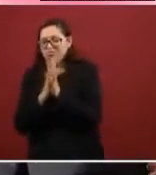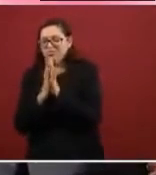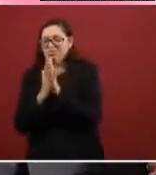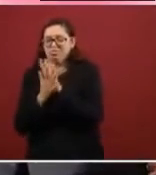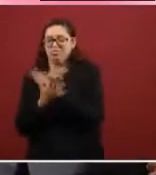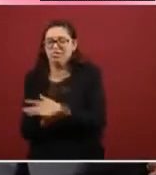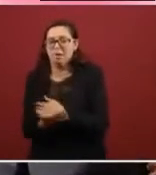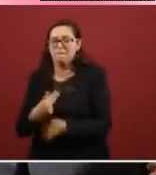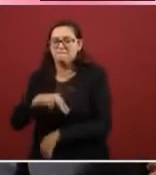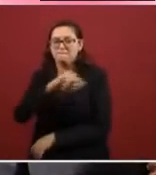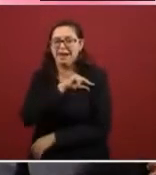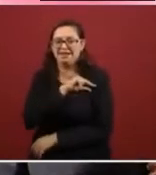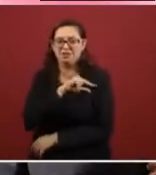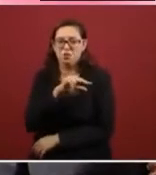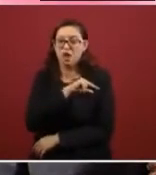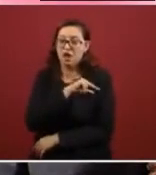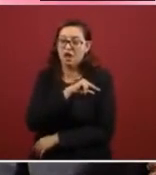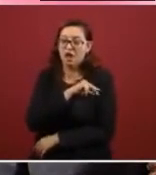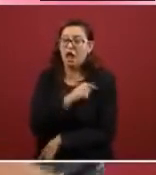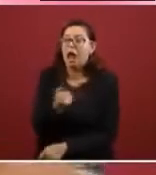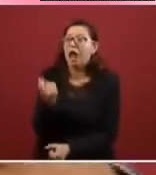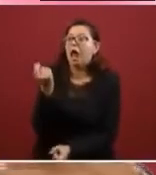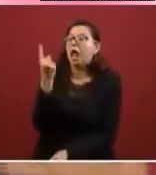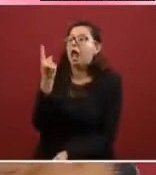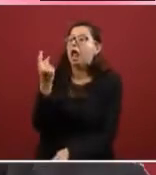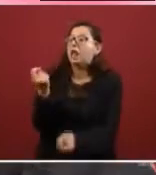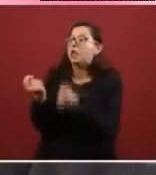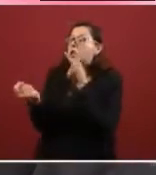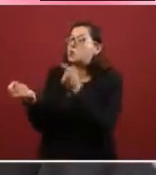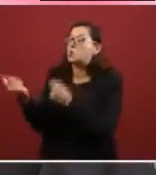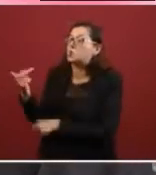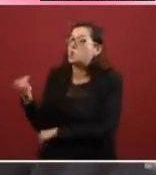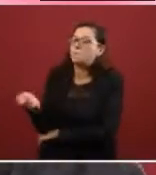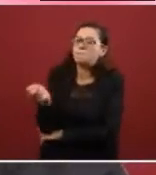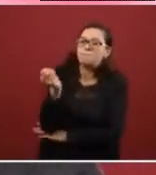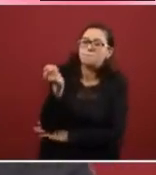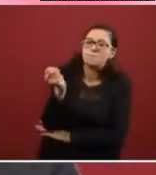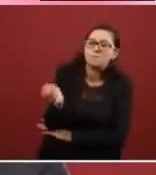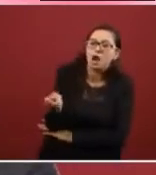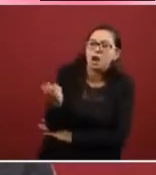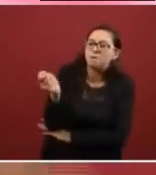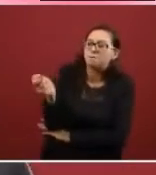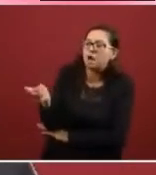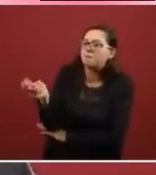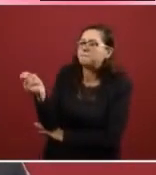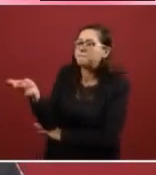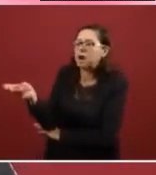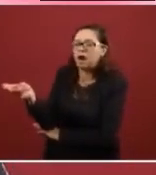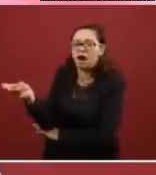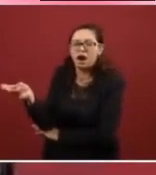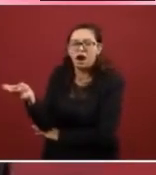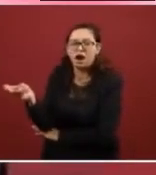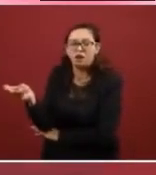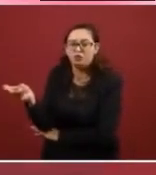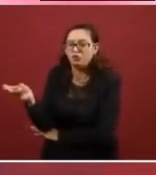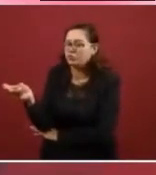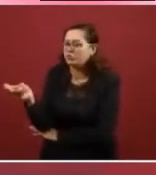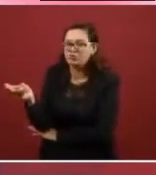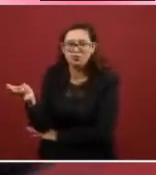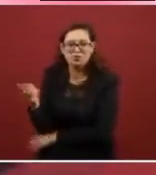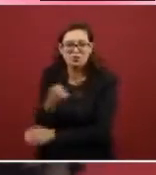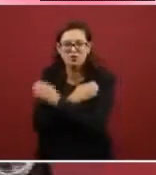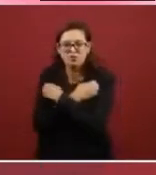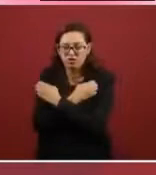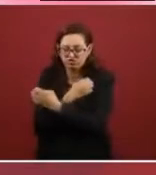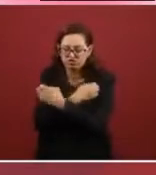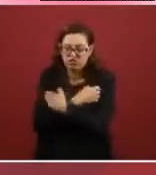right. Una cuestión filantrópica. A philanthropic type no. thing. Nosotros estudiamos